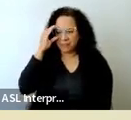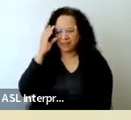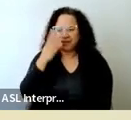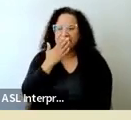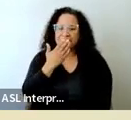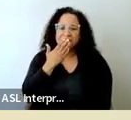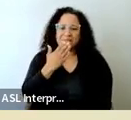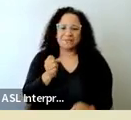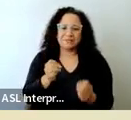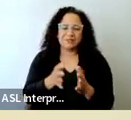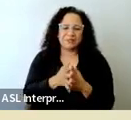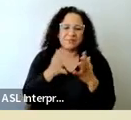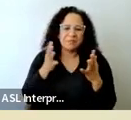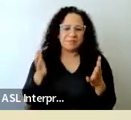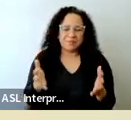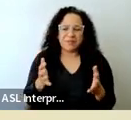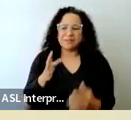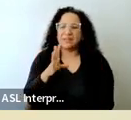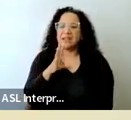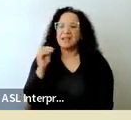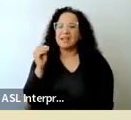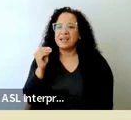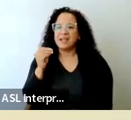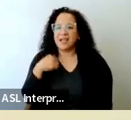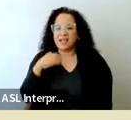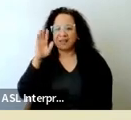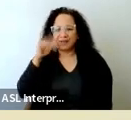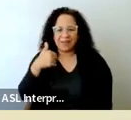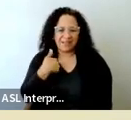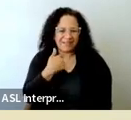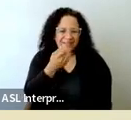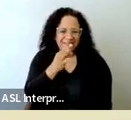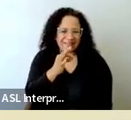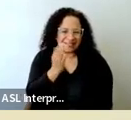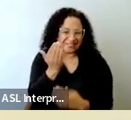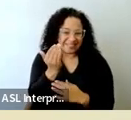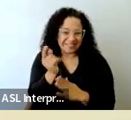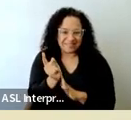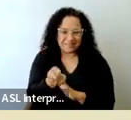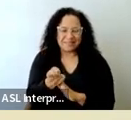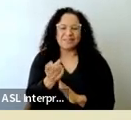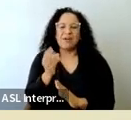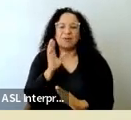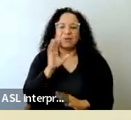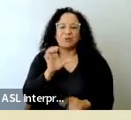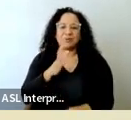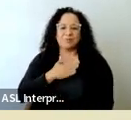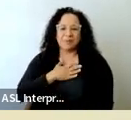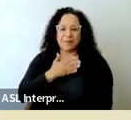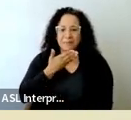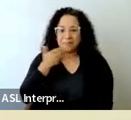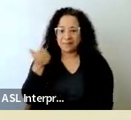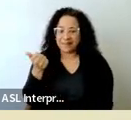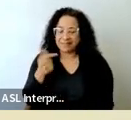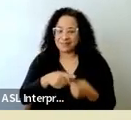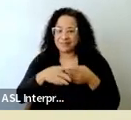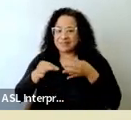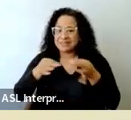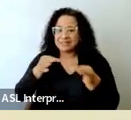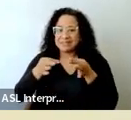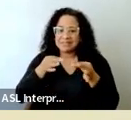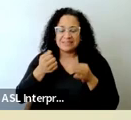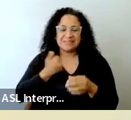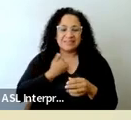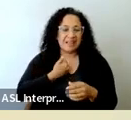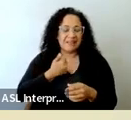Thank you so much. And I know I only have 15 minutes, so I will do my best to cover